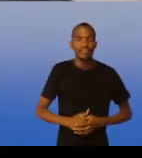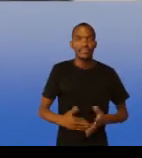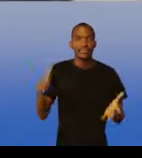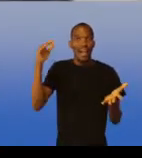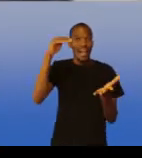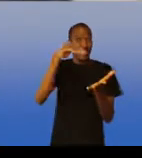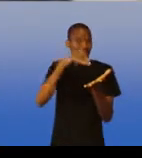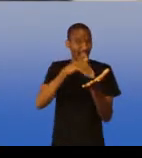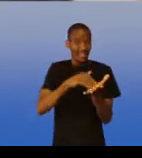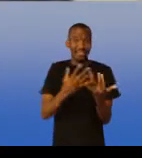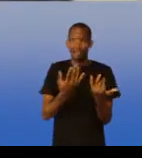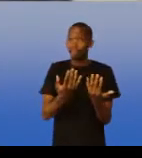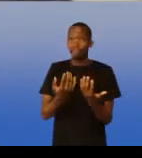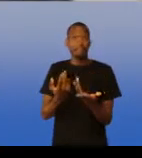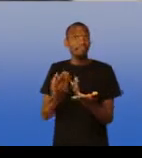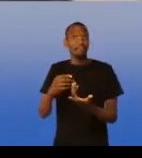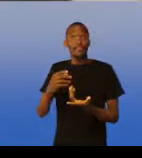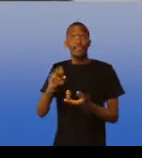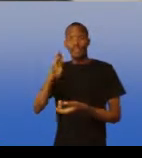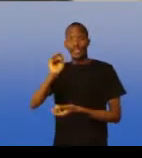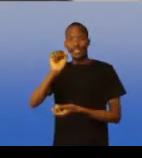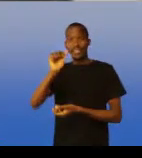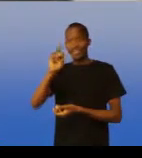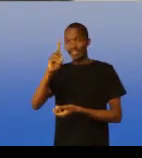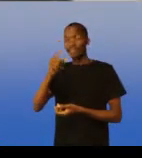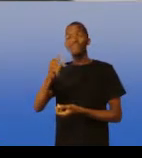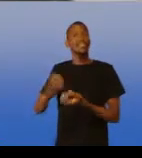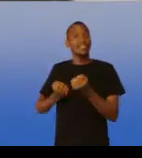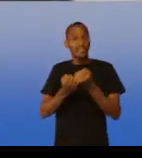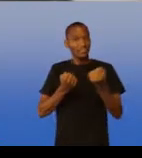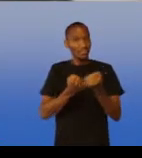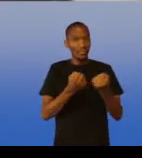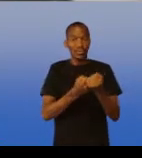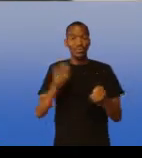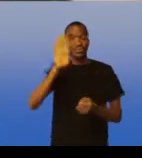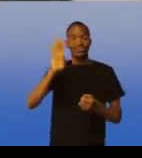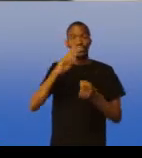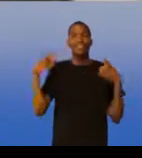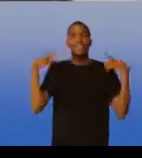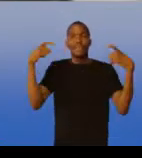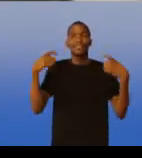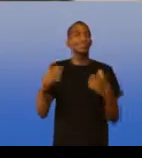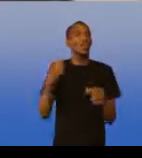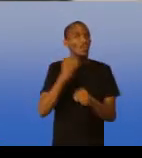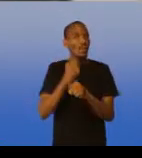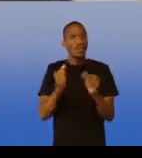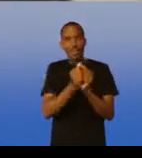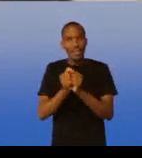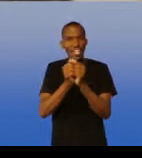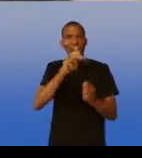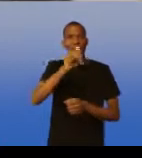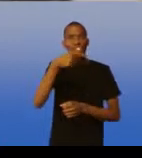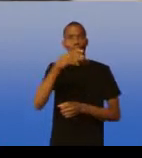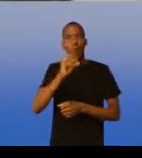USAID is specifically supporting government of Botswana on orphans and vulnerable children, working with local NGO partners